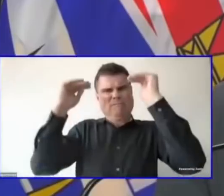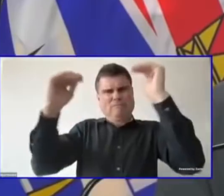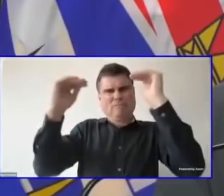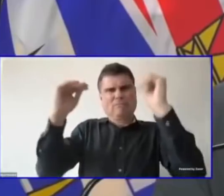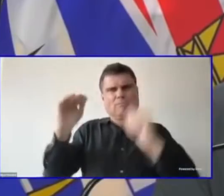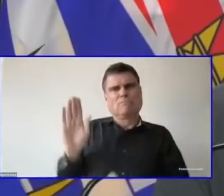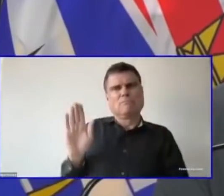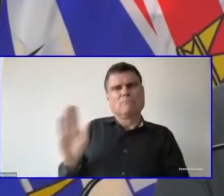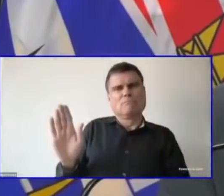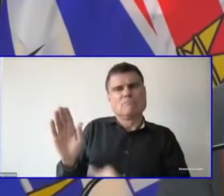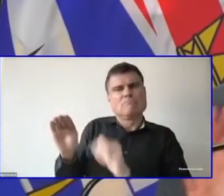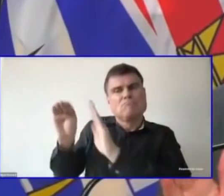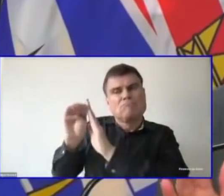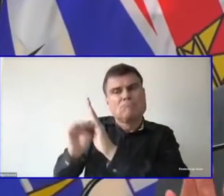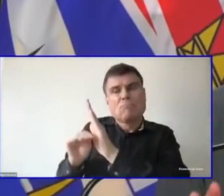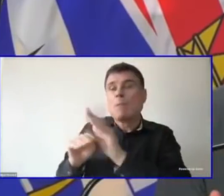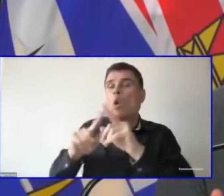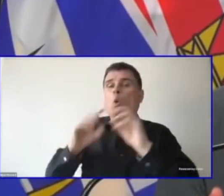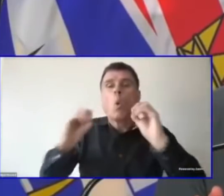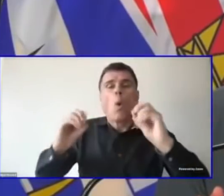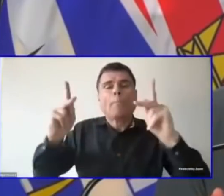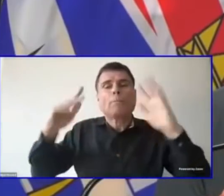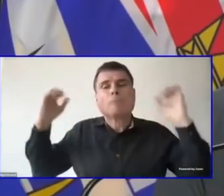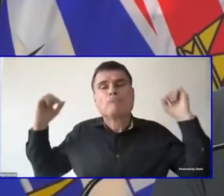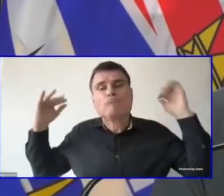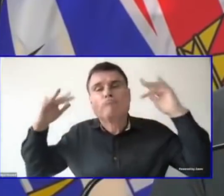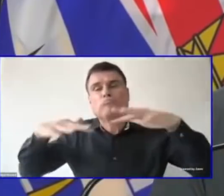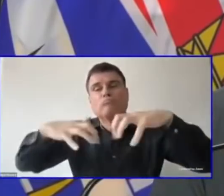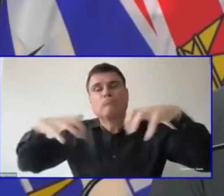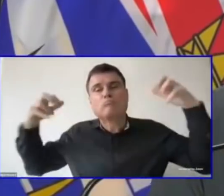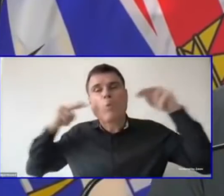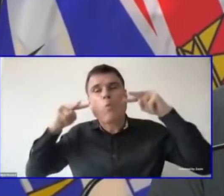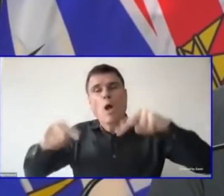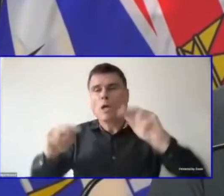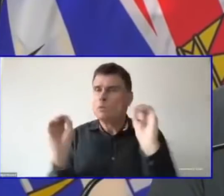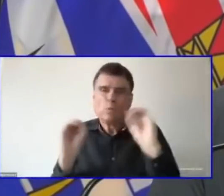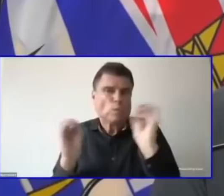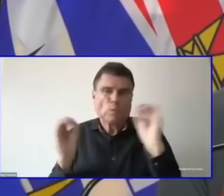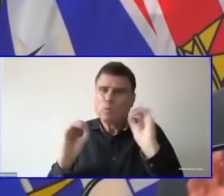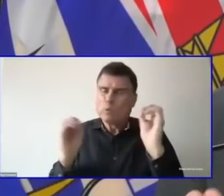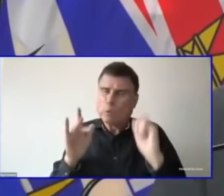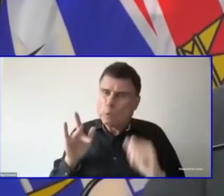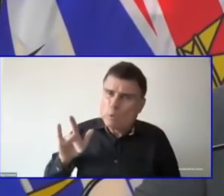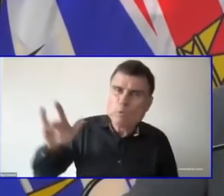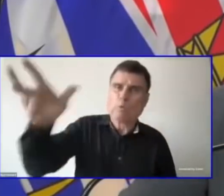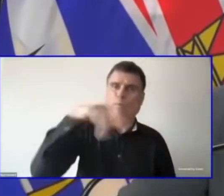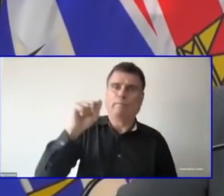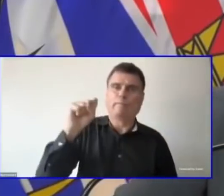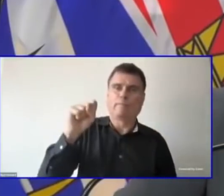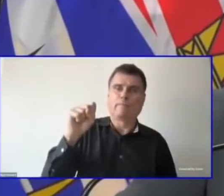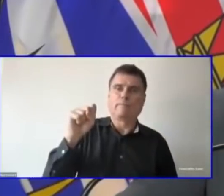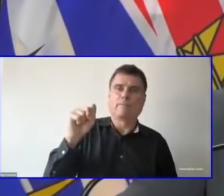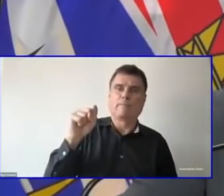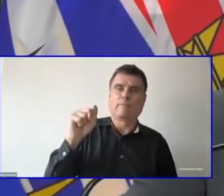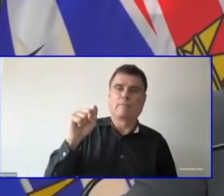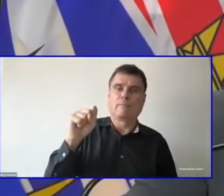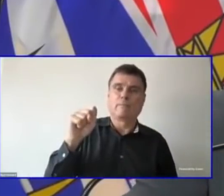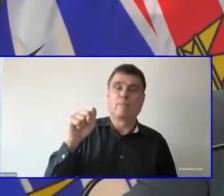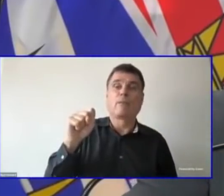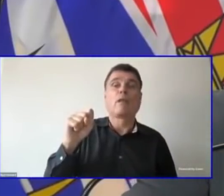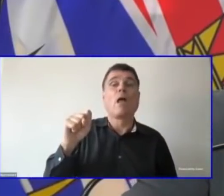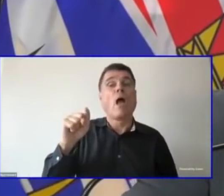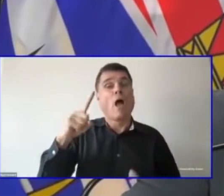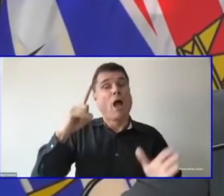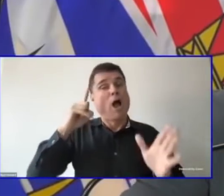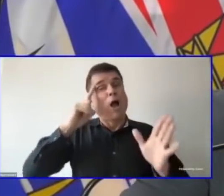way. So there's no spectators. There's a whole variety of things that are involved in that. And I will say that the ultimate decision has not yet